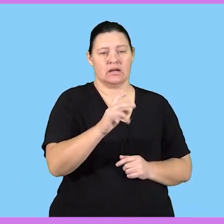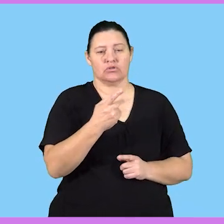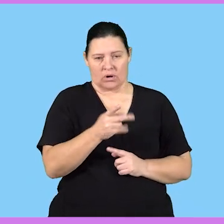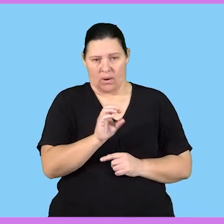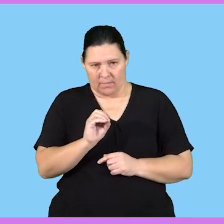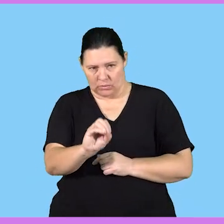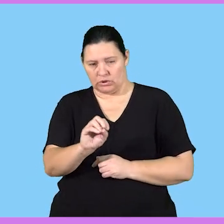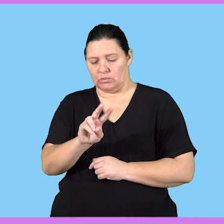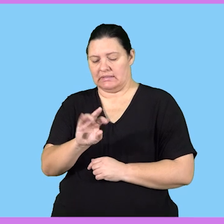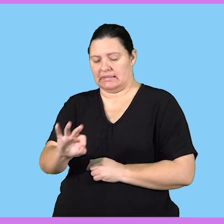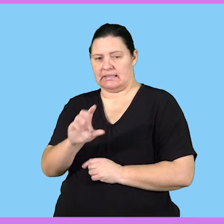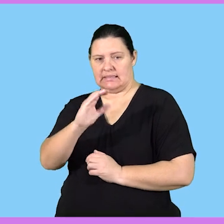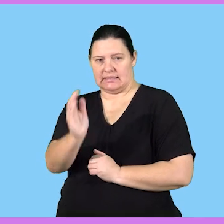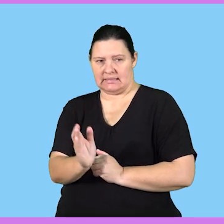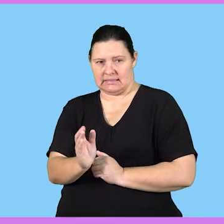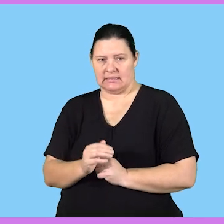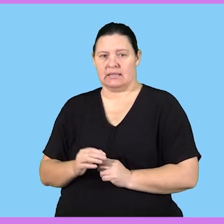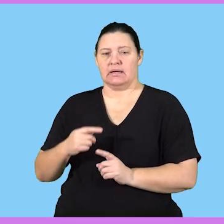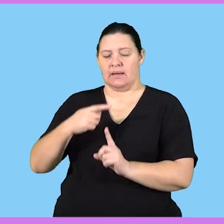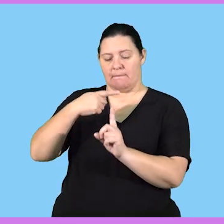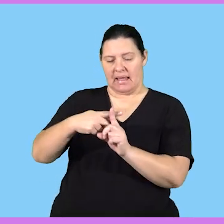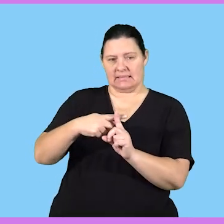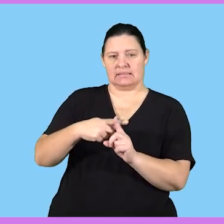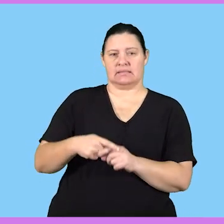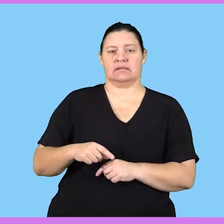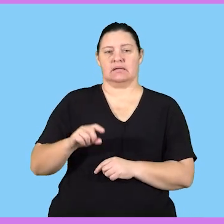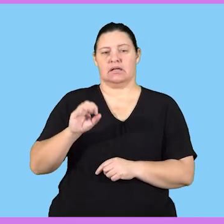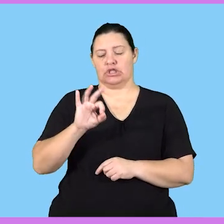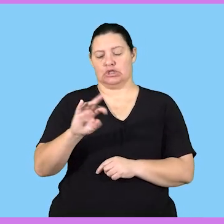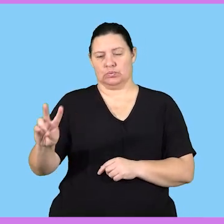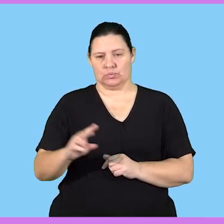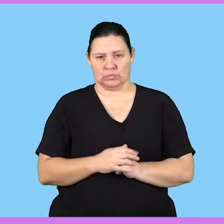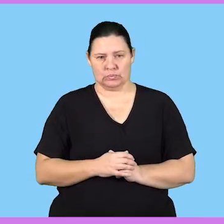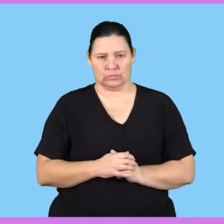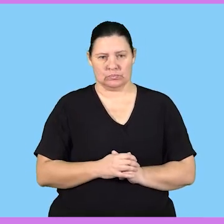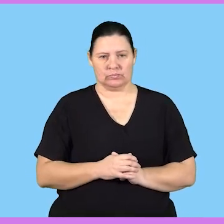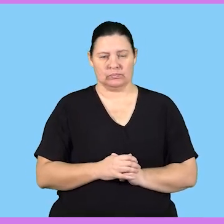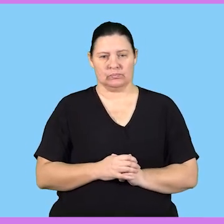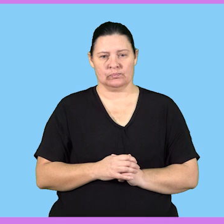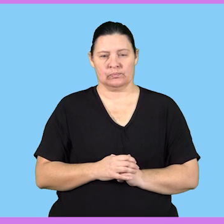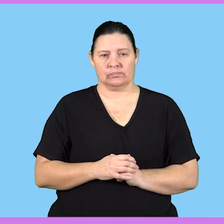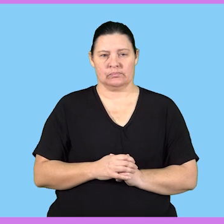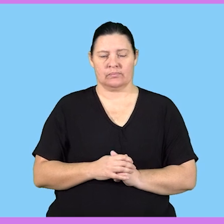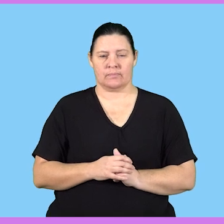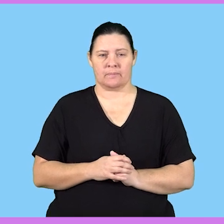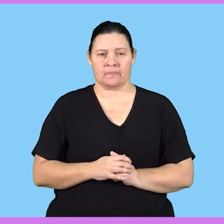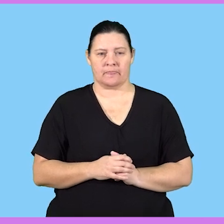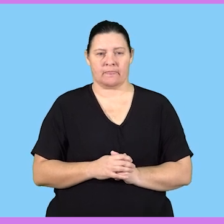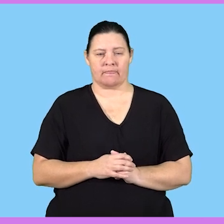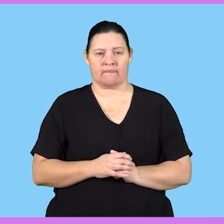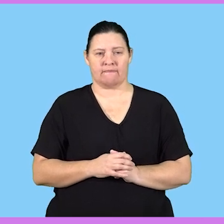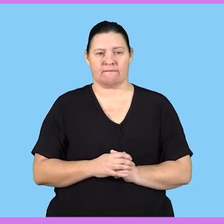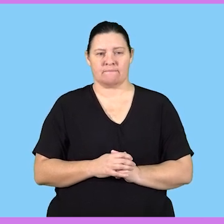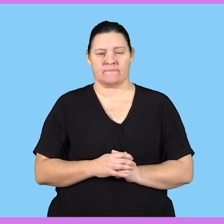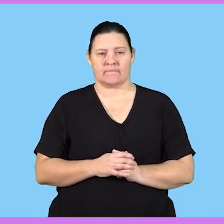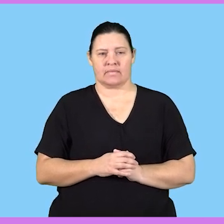degrees Celsius. So I'm going to substitute that into my formula. That's 23, right? Plus 32. So